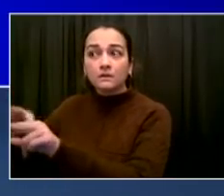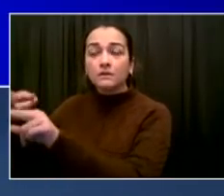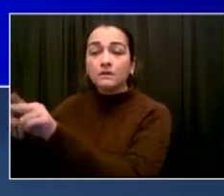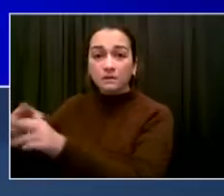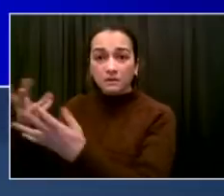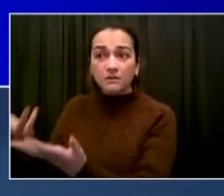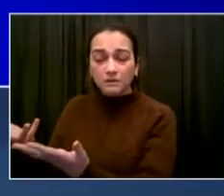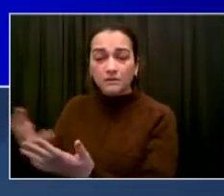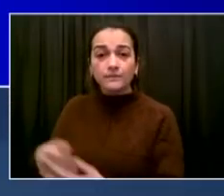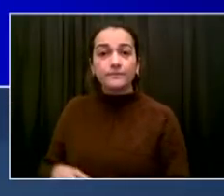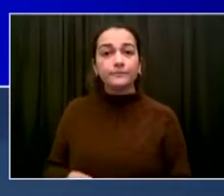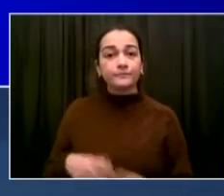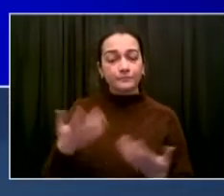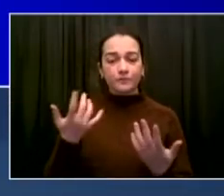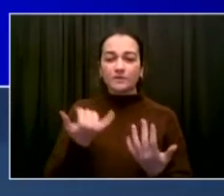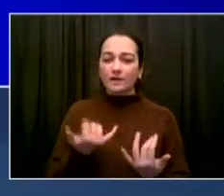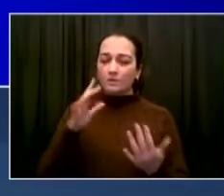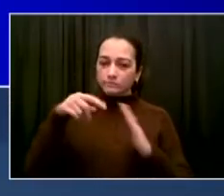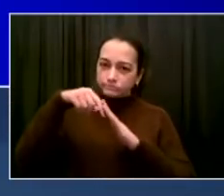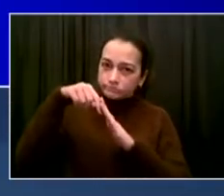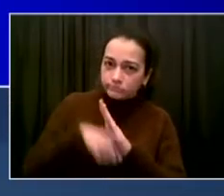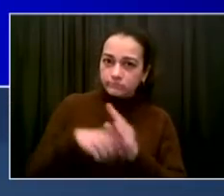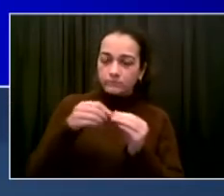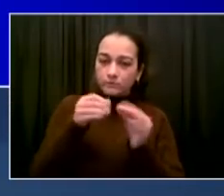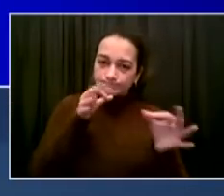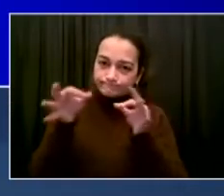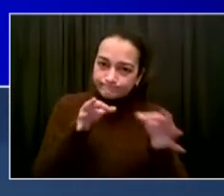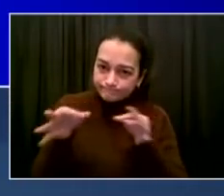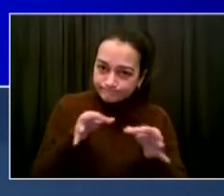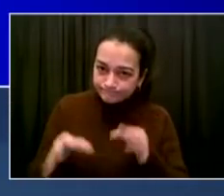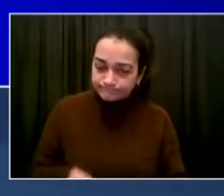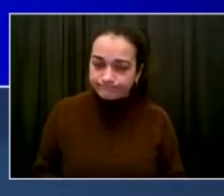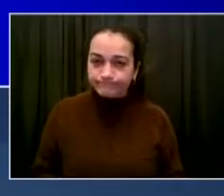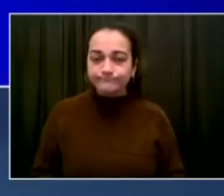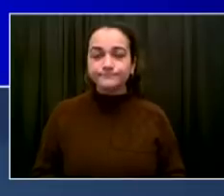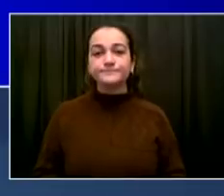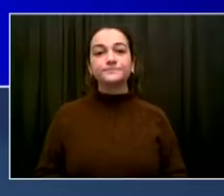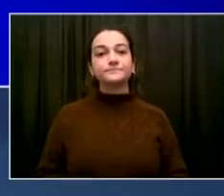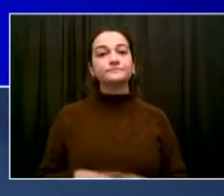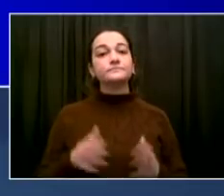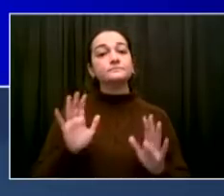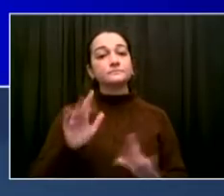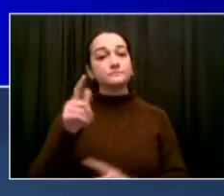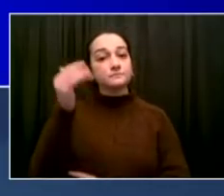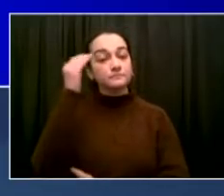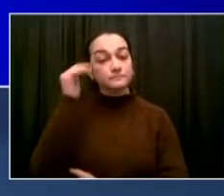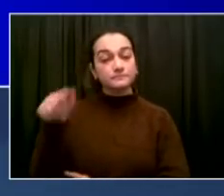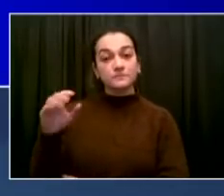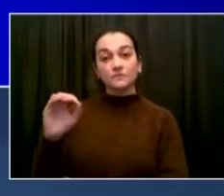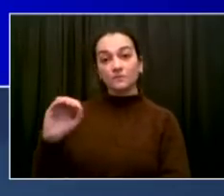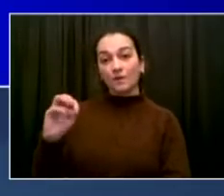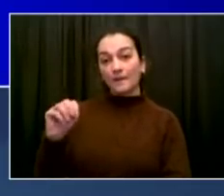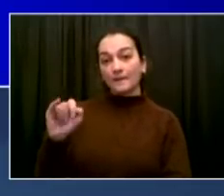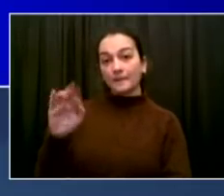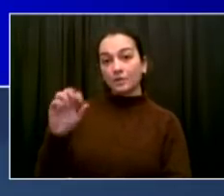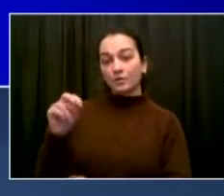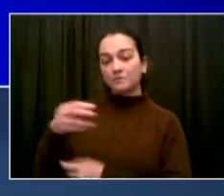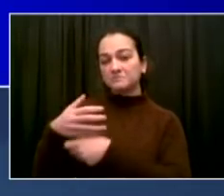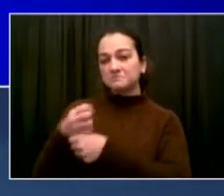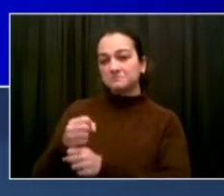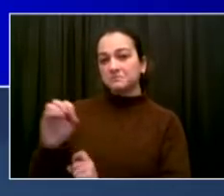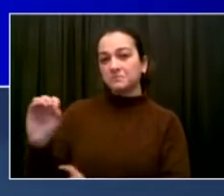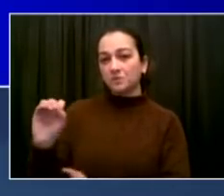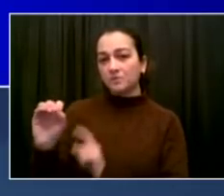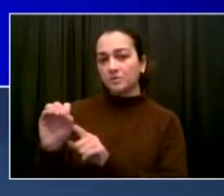cases. But we also know Omicron is different from previous variants in a variety of ways, and that vaccination